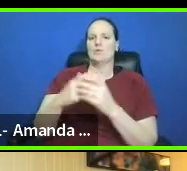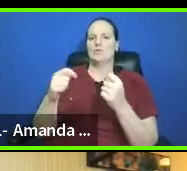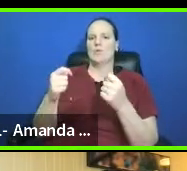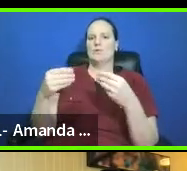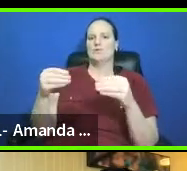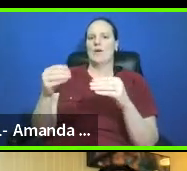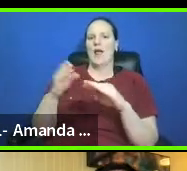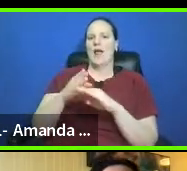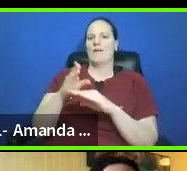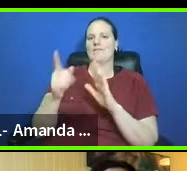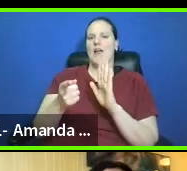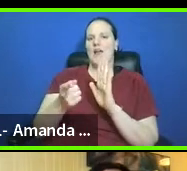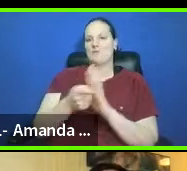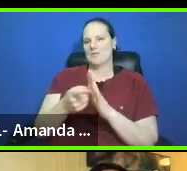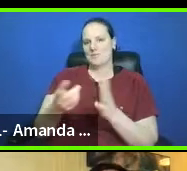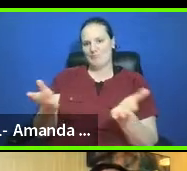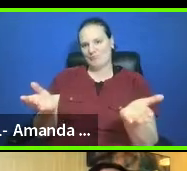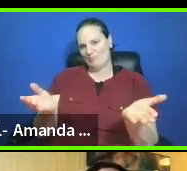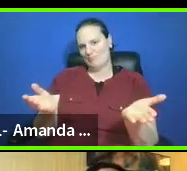after hours.